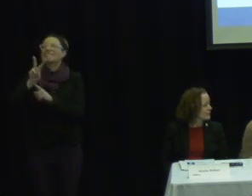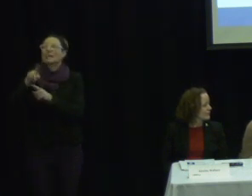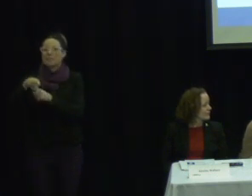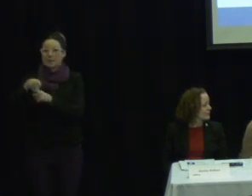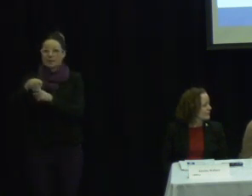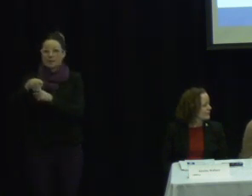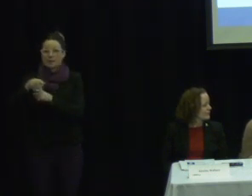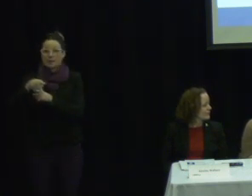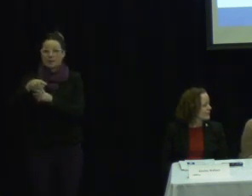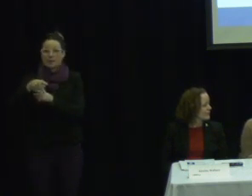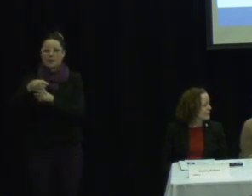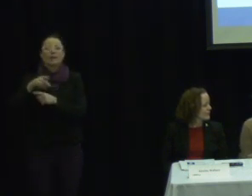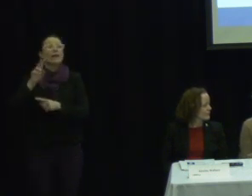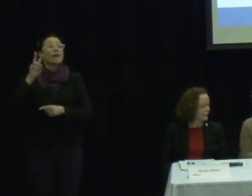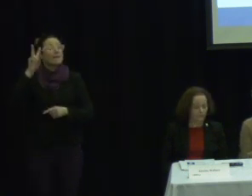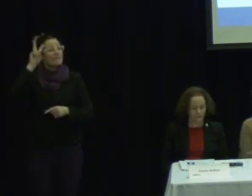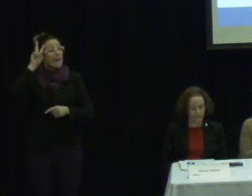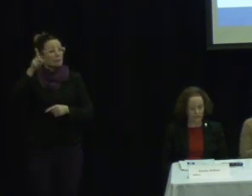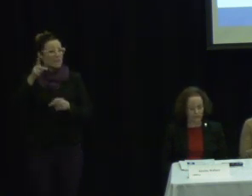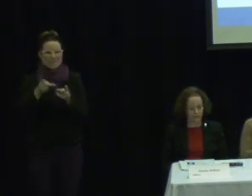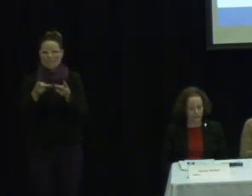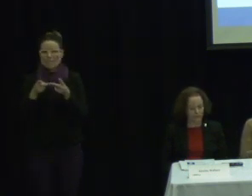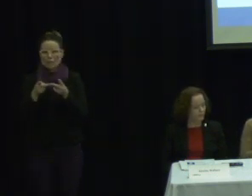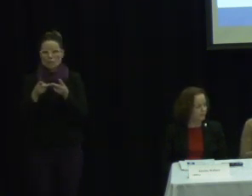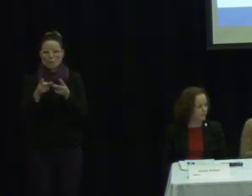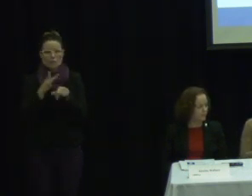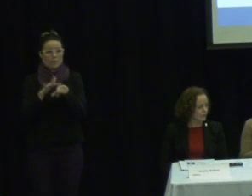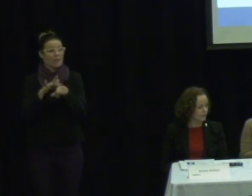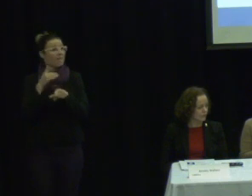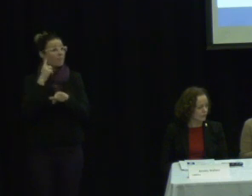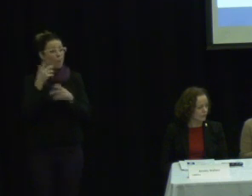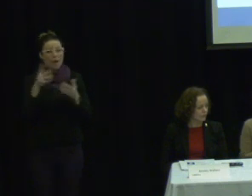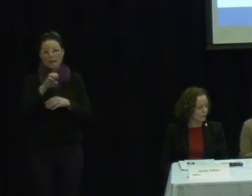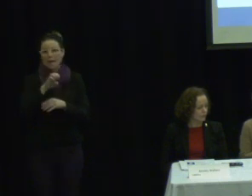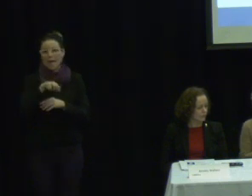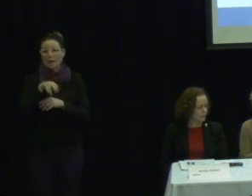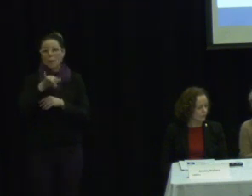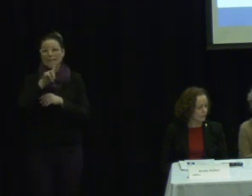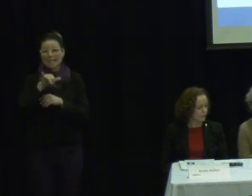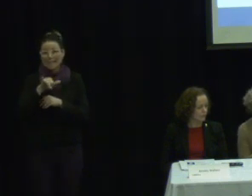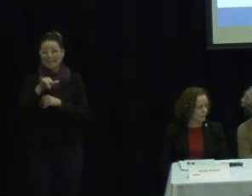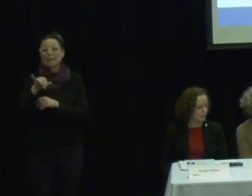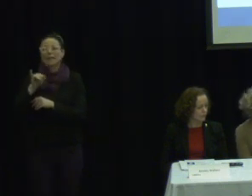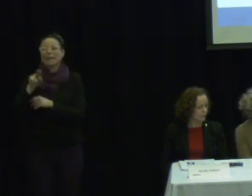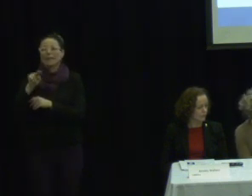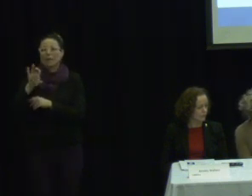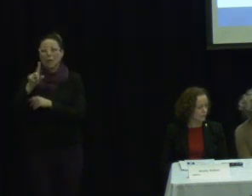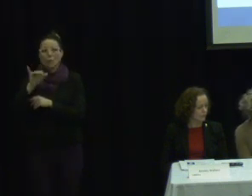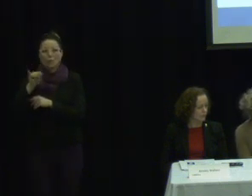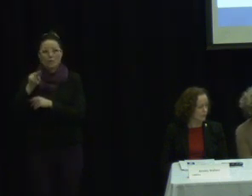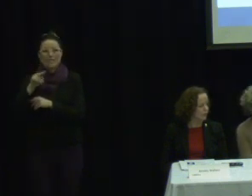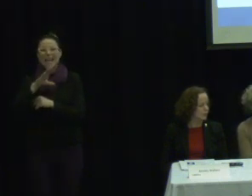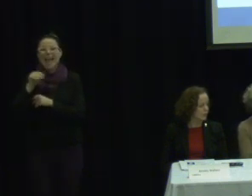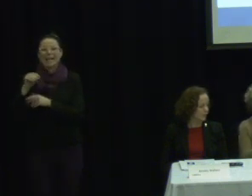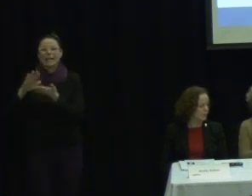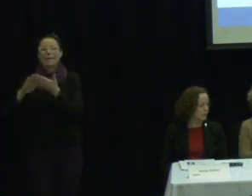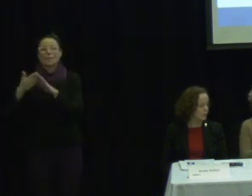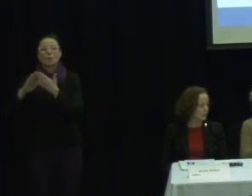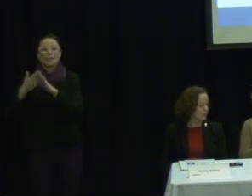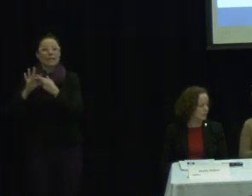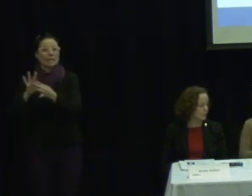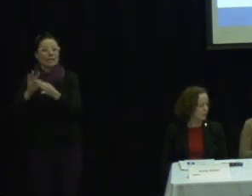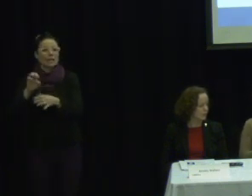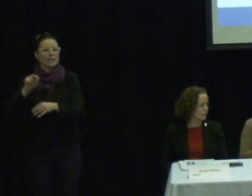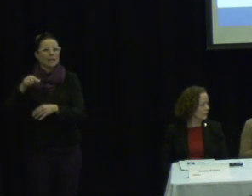Vice President, for Equity, Inclusion, and Community Engagement. This will be a position that reports to the president, but has